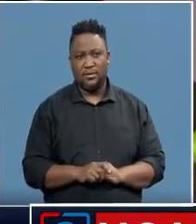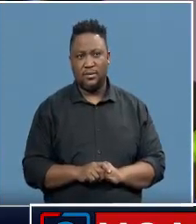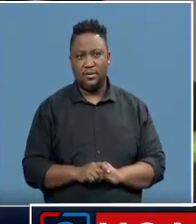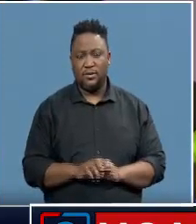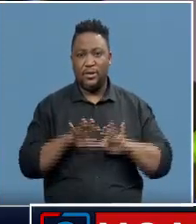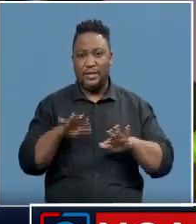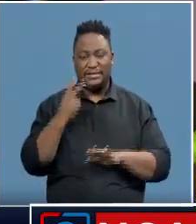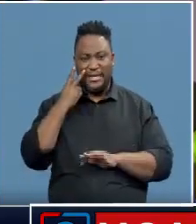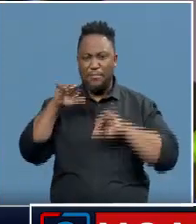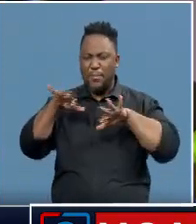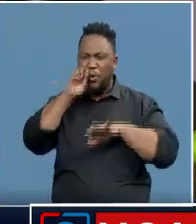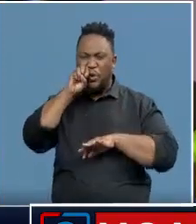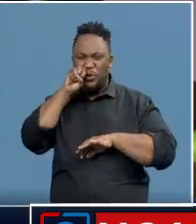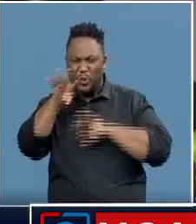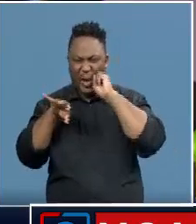abantu bethukisa,